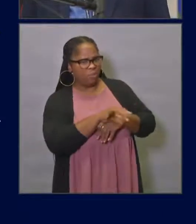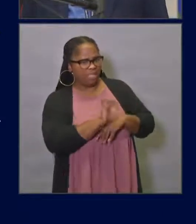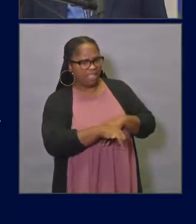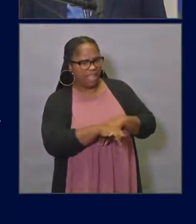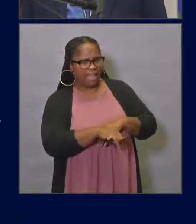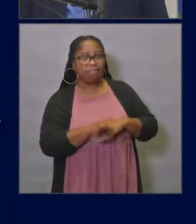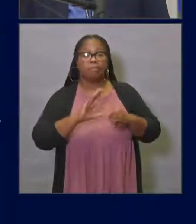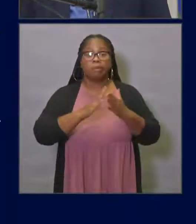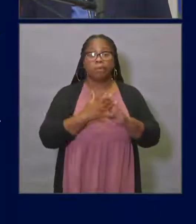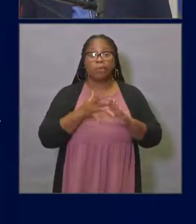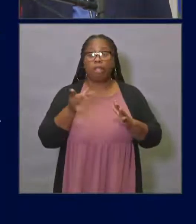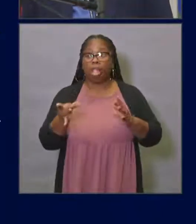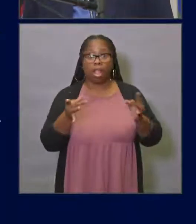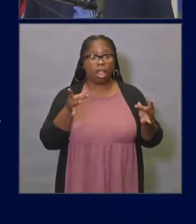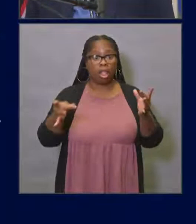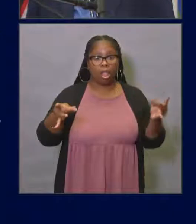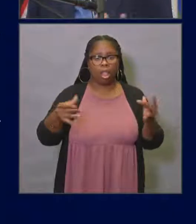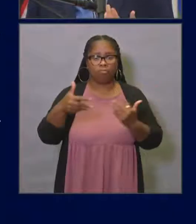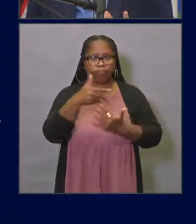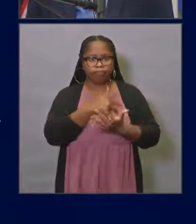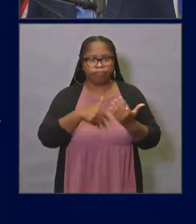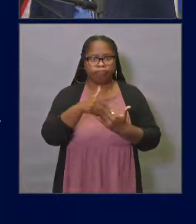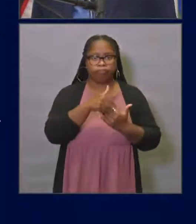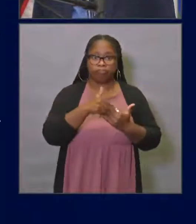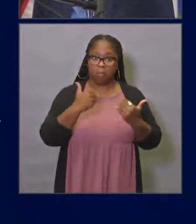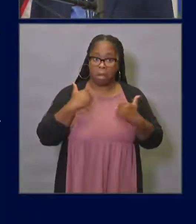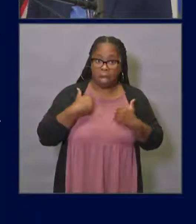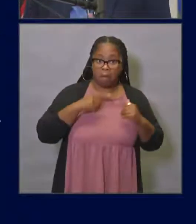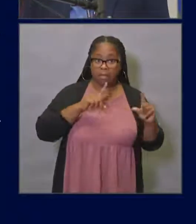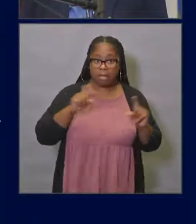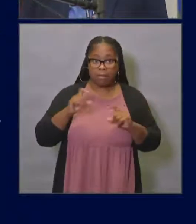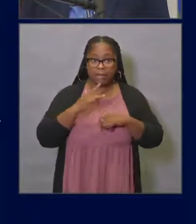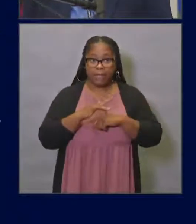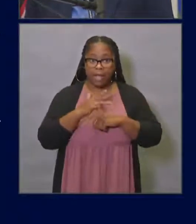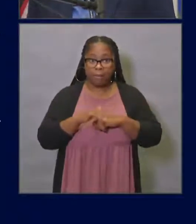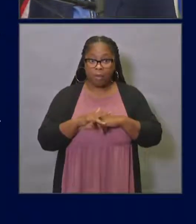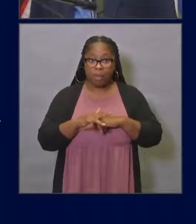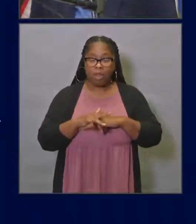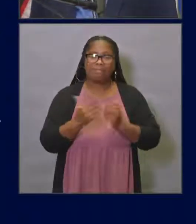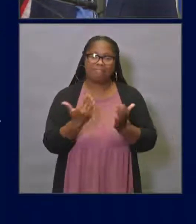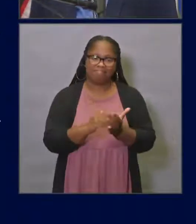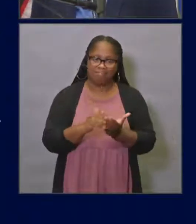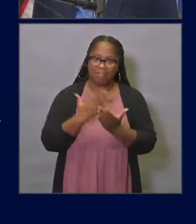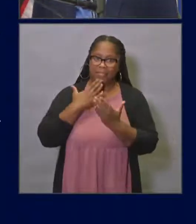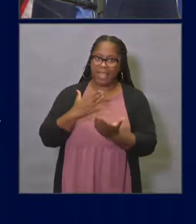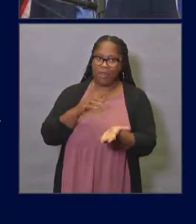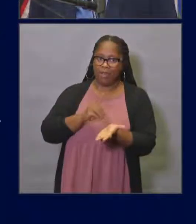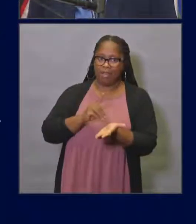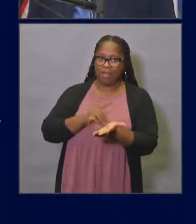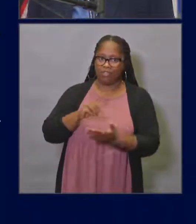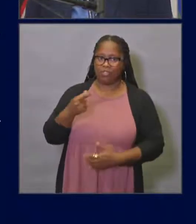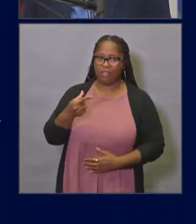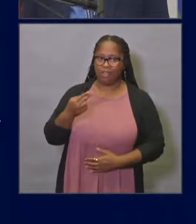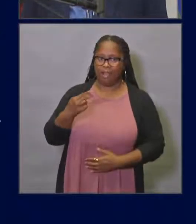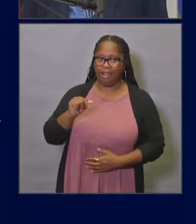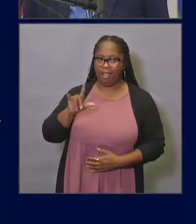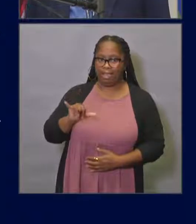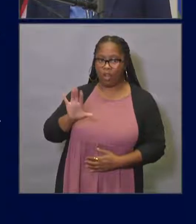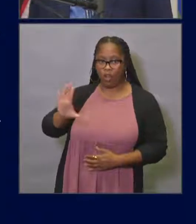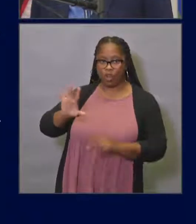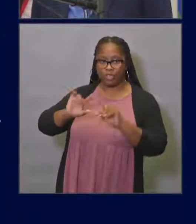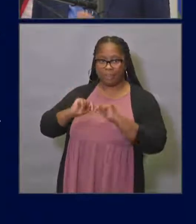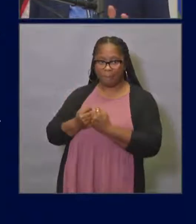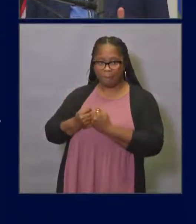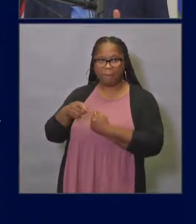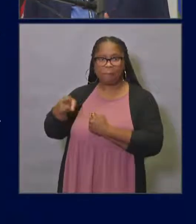is happening and the availability of widespread testing. And again, I want to thank Dr. Galley and her team at the Department of Health